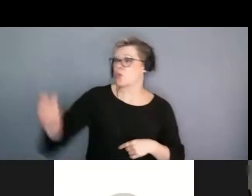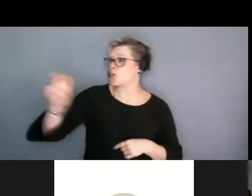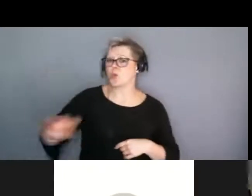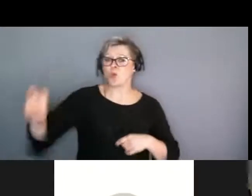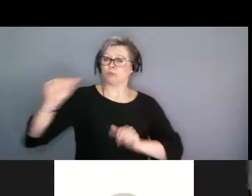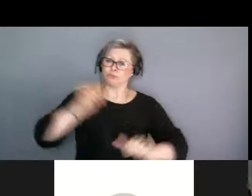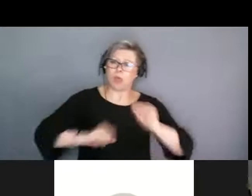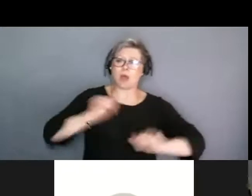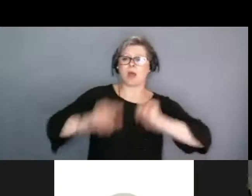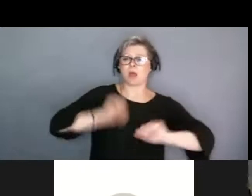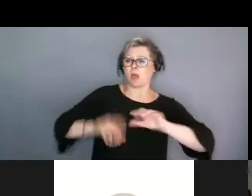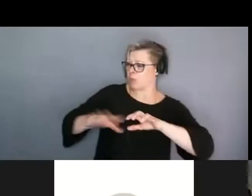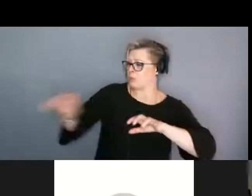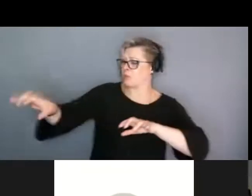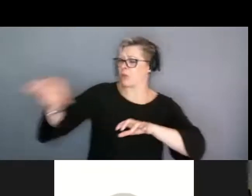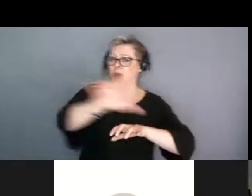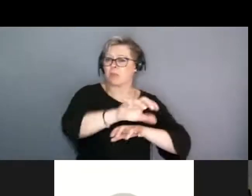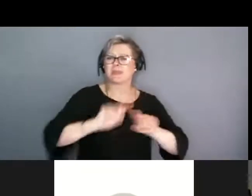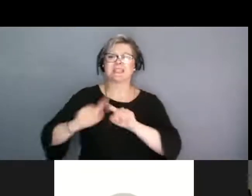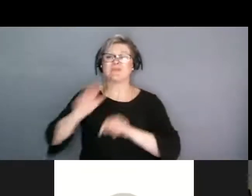it to seniors centers,